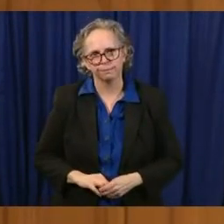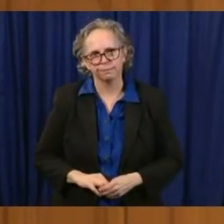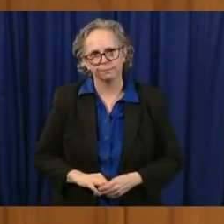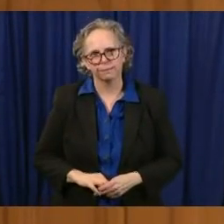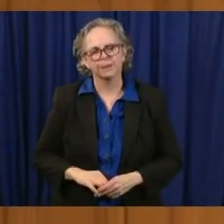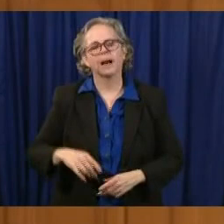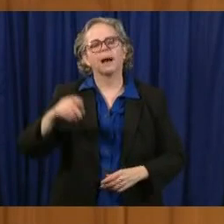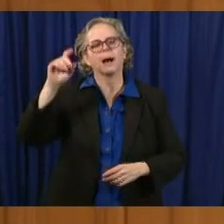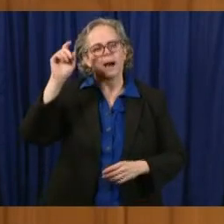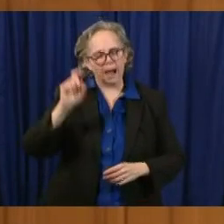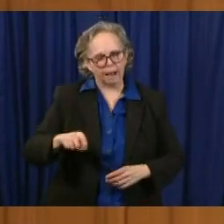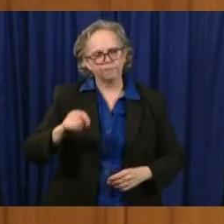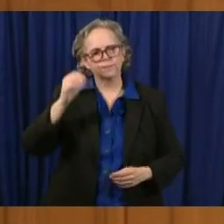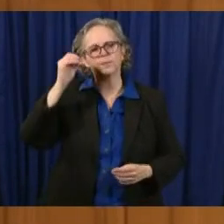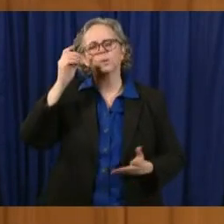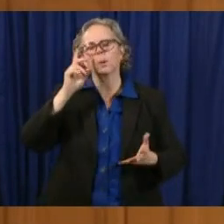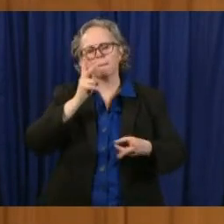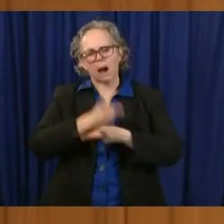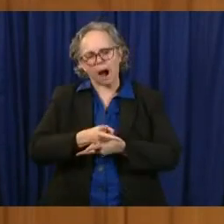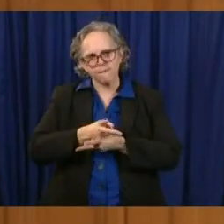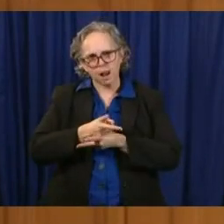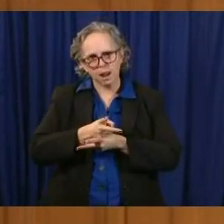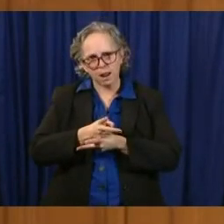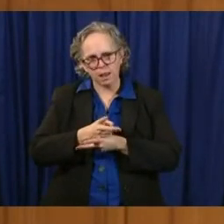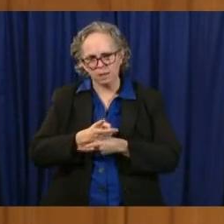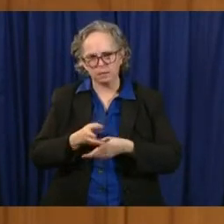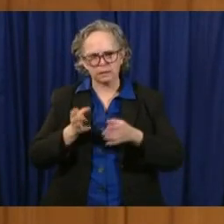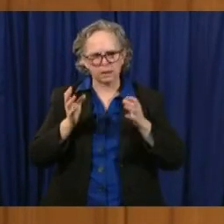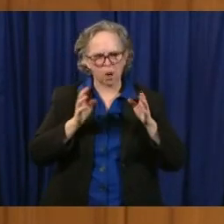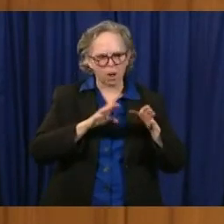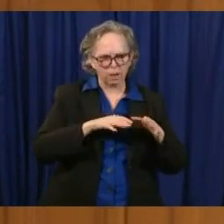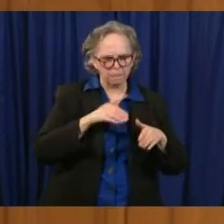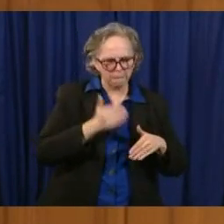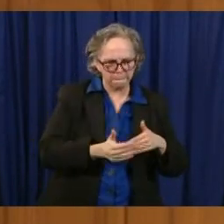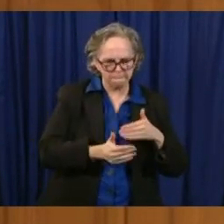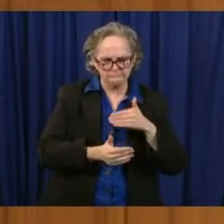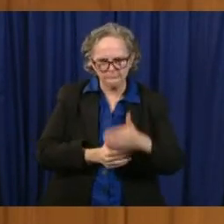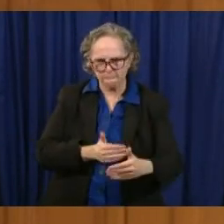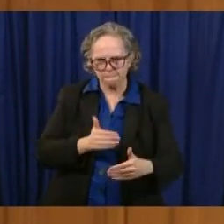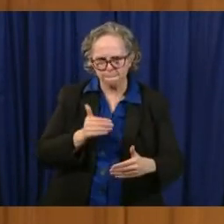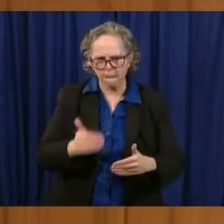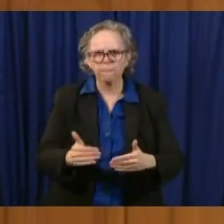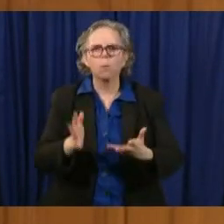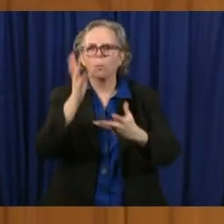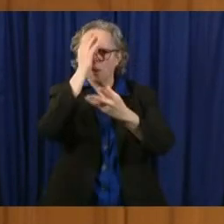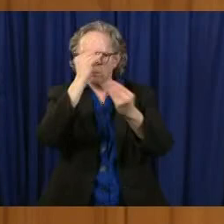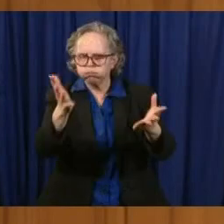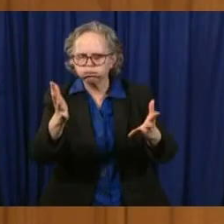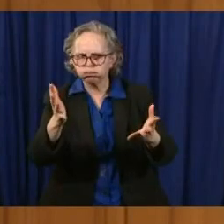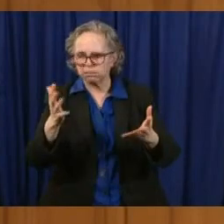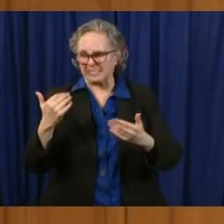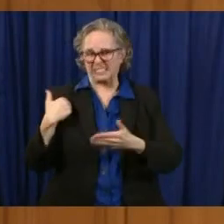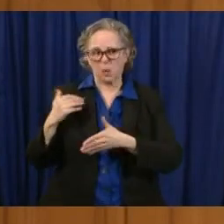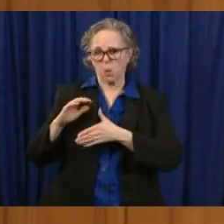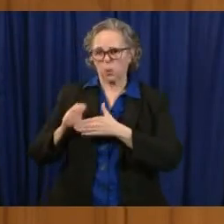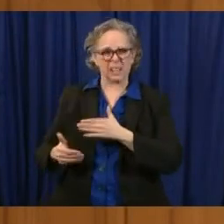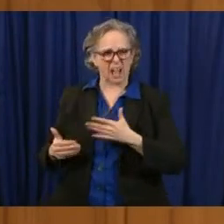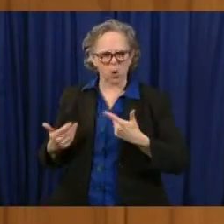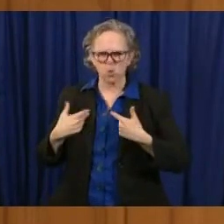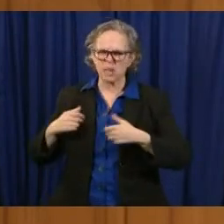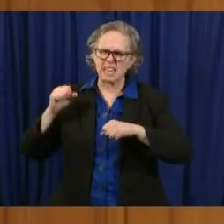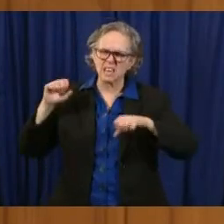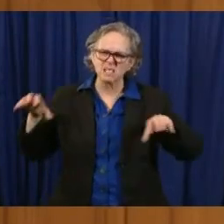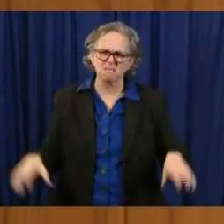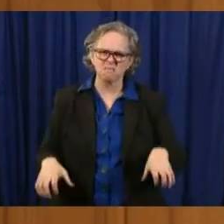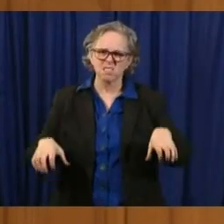very careful as we move forward. But I want you to know teams worked entirely all weekend. I know the governor will be sharing, and Lieutenant Governor,